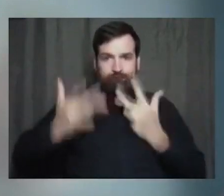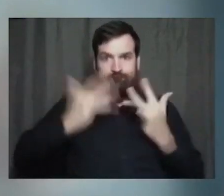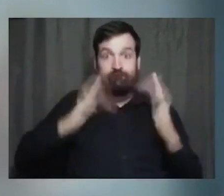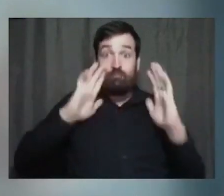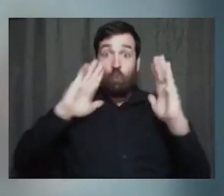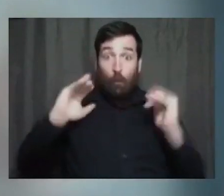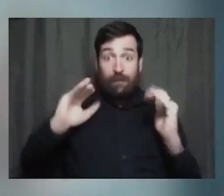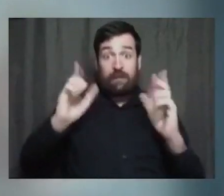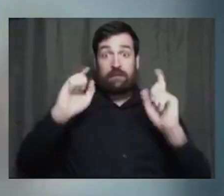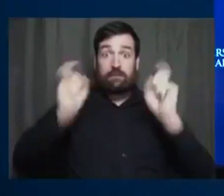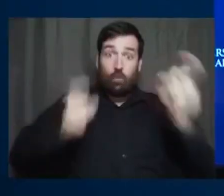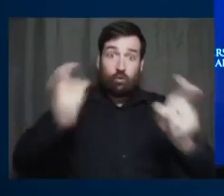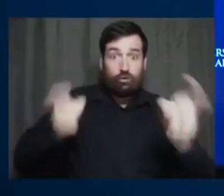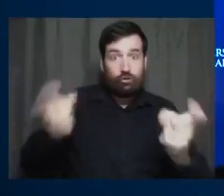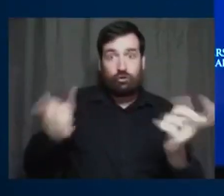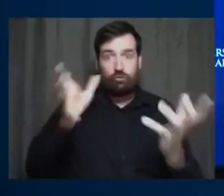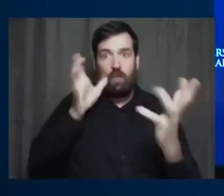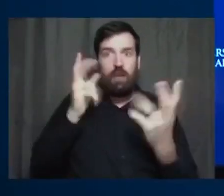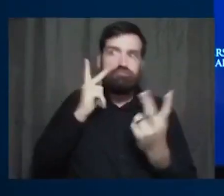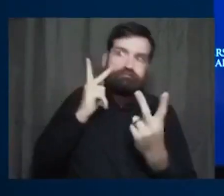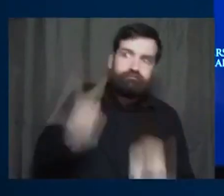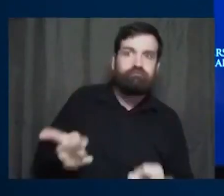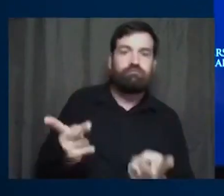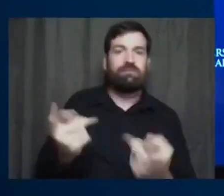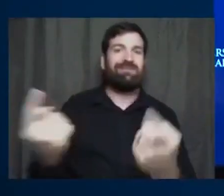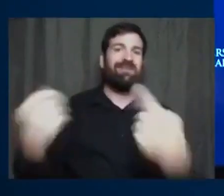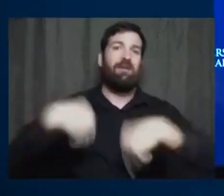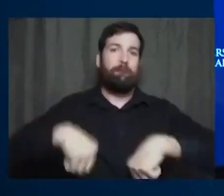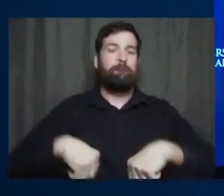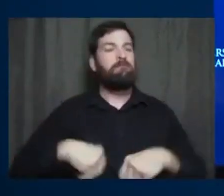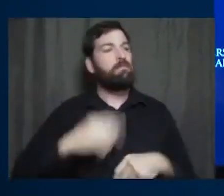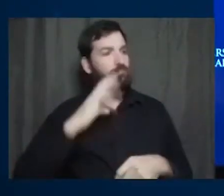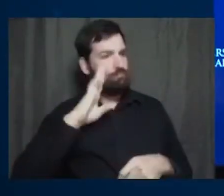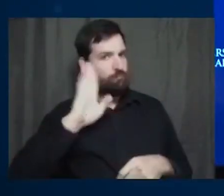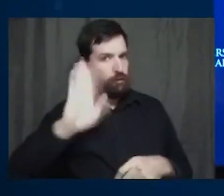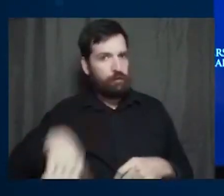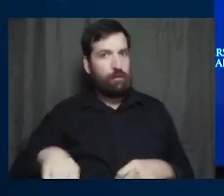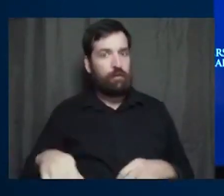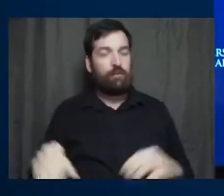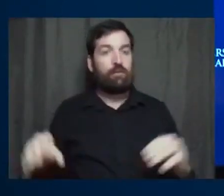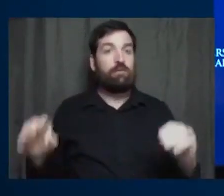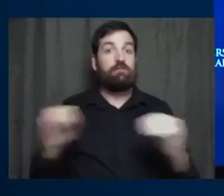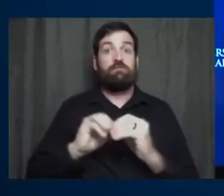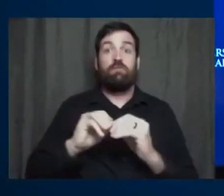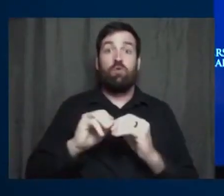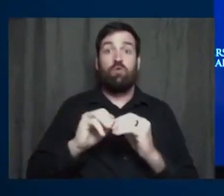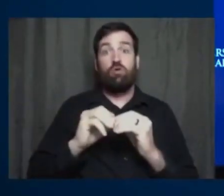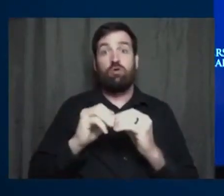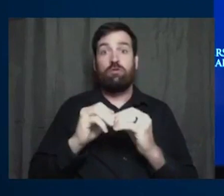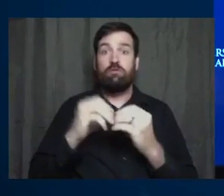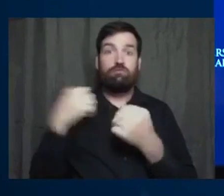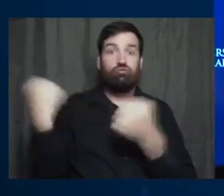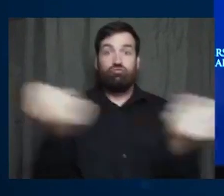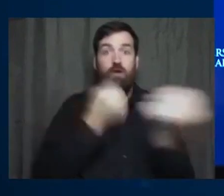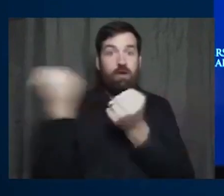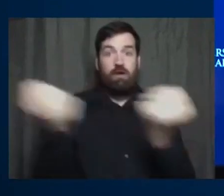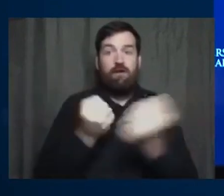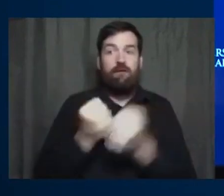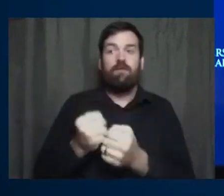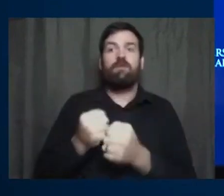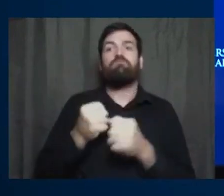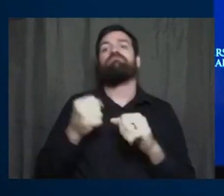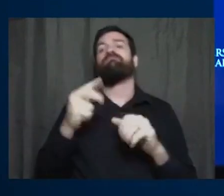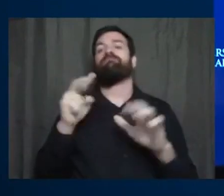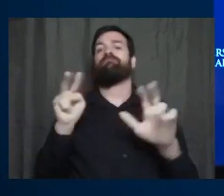and come in immediately. Yeah, absolutely. We know more cars are getting on the road, so trauma as well. I know walking through the ER yesterday,